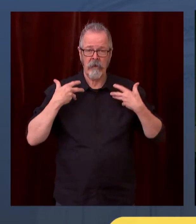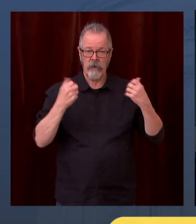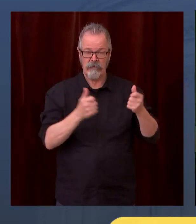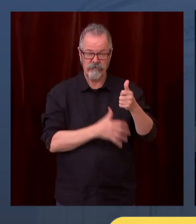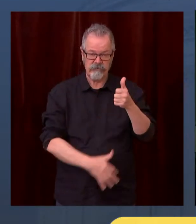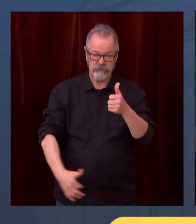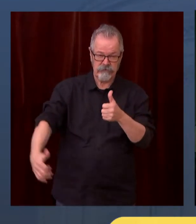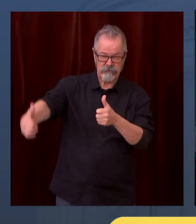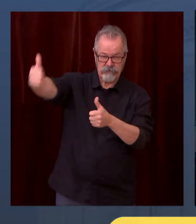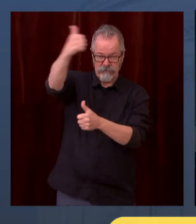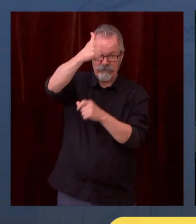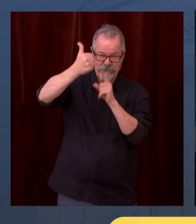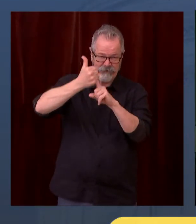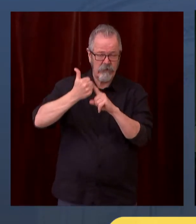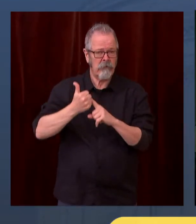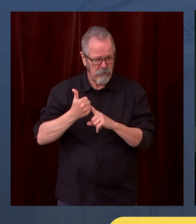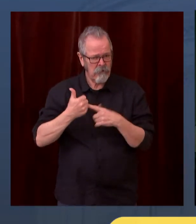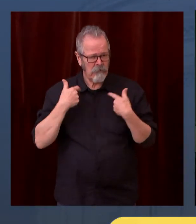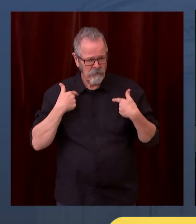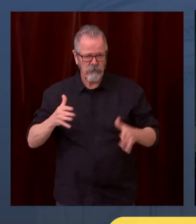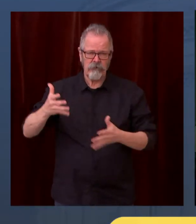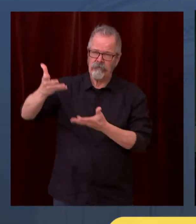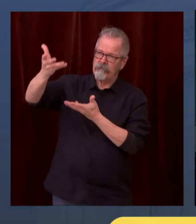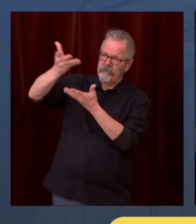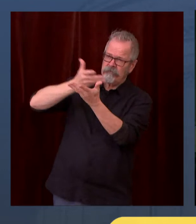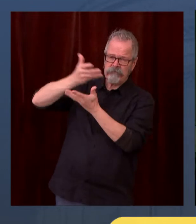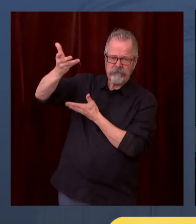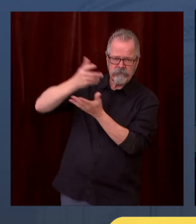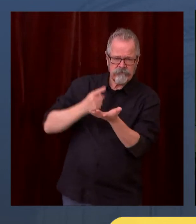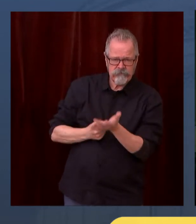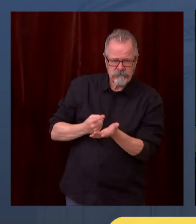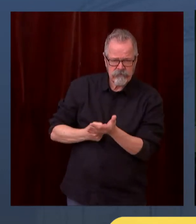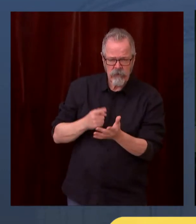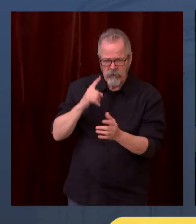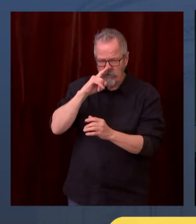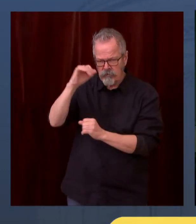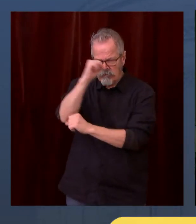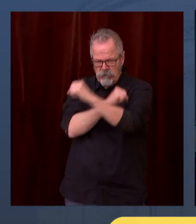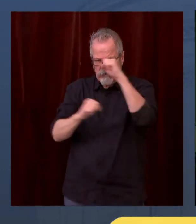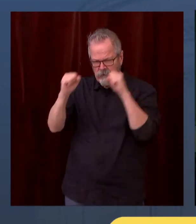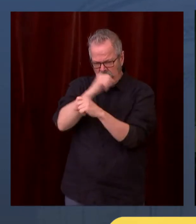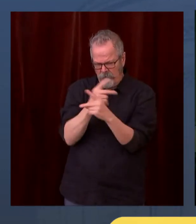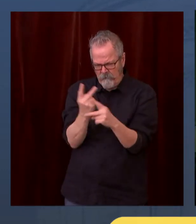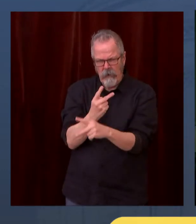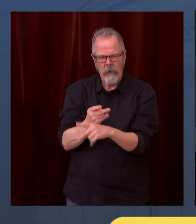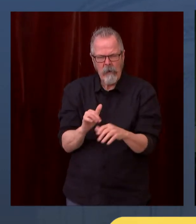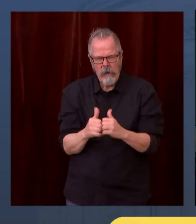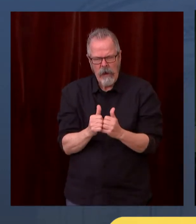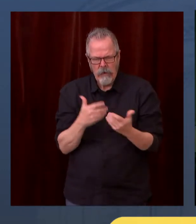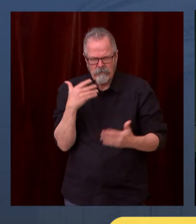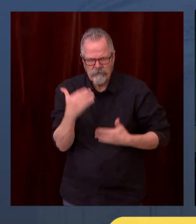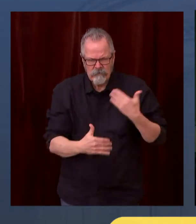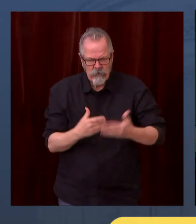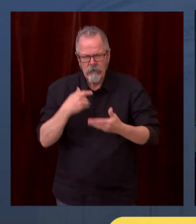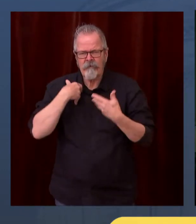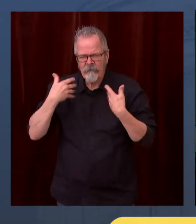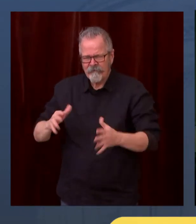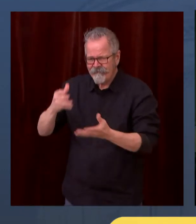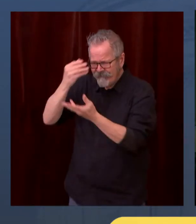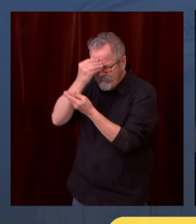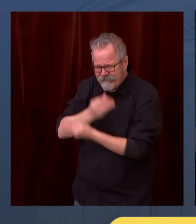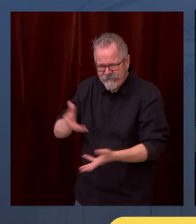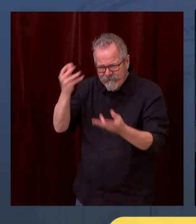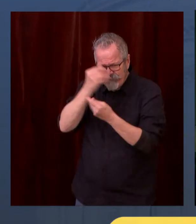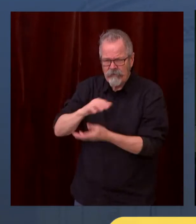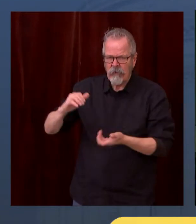to really talk through various strategies that we can work together as state public health and local public health, because